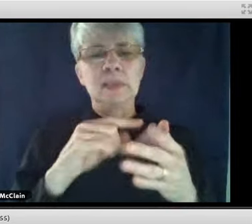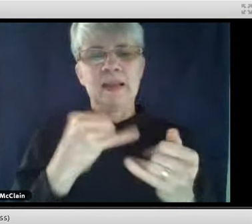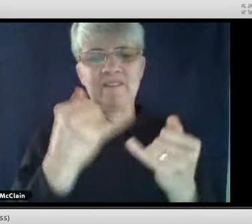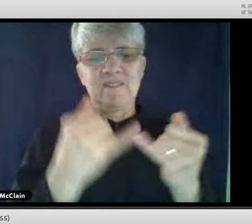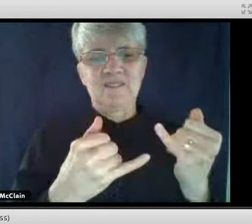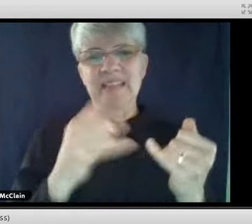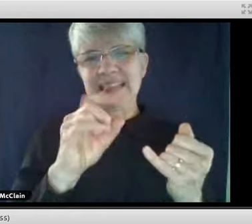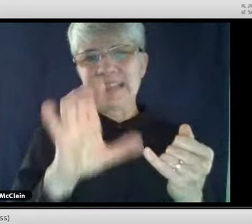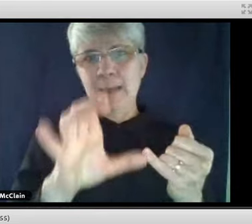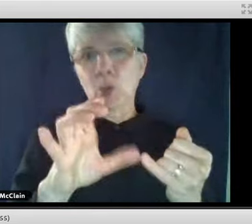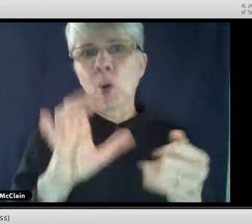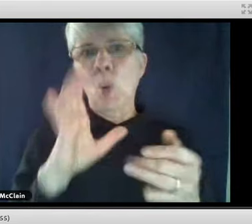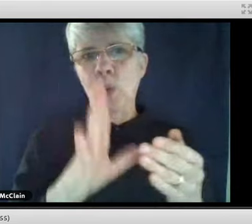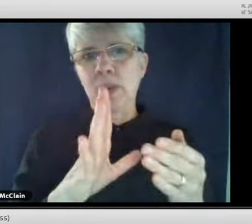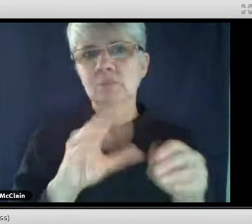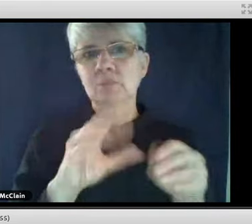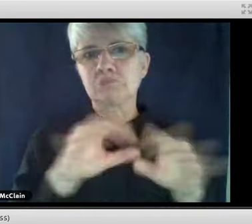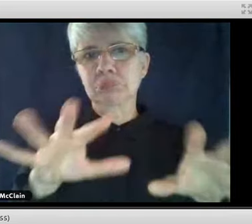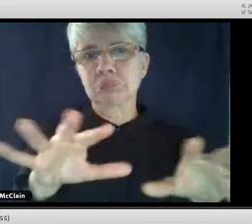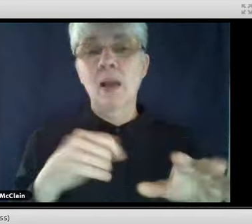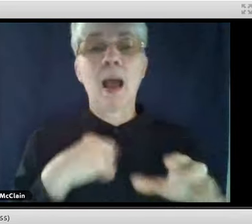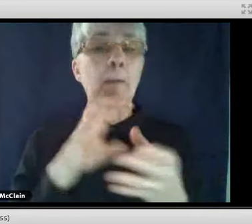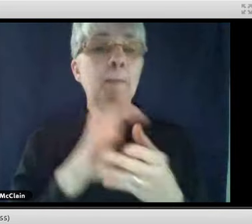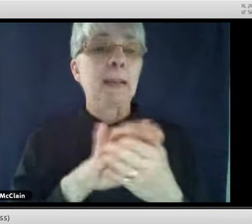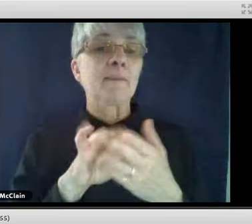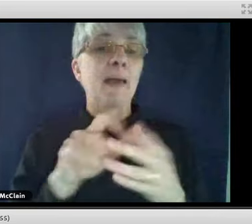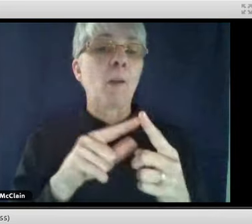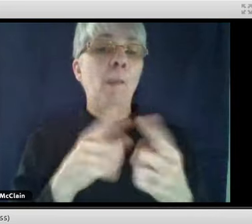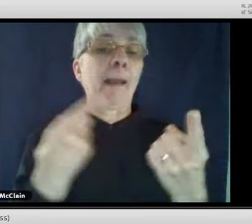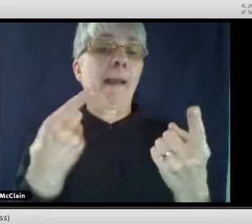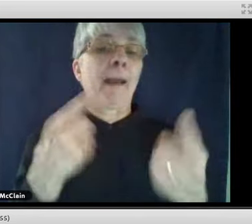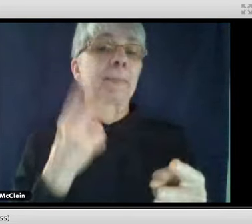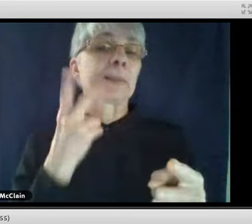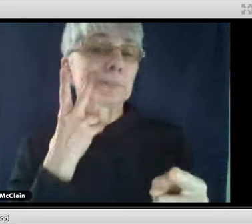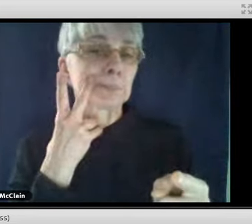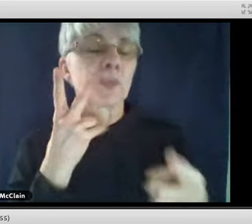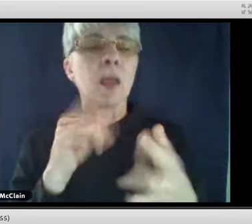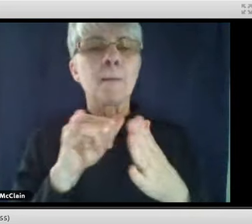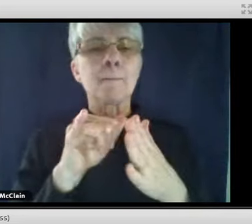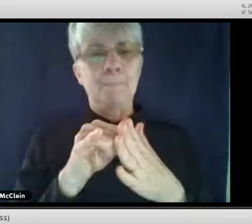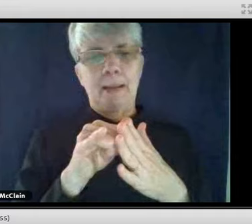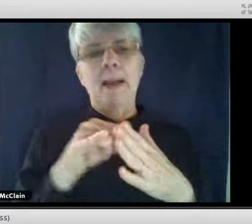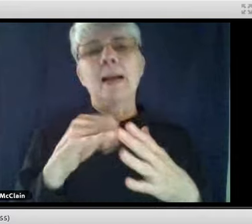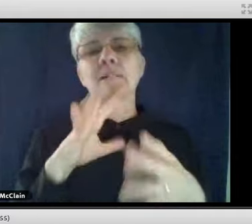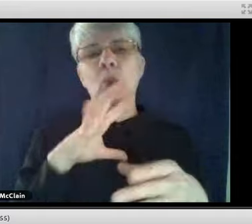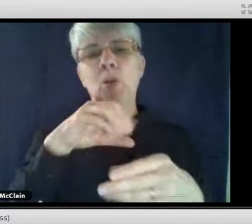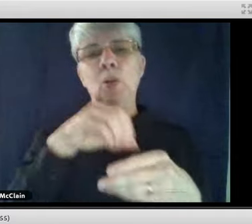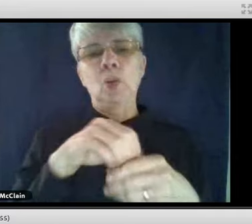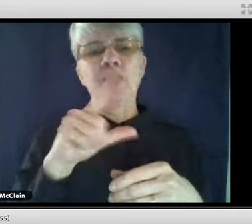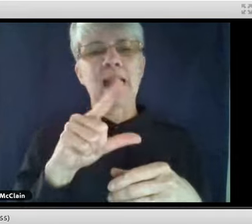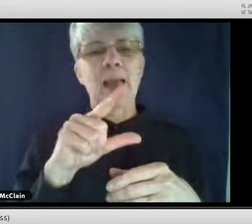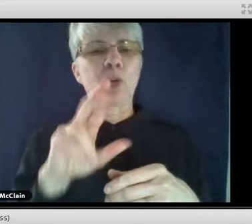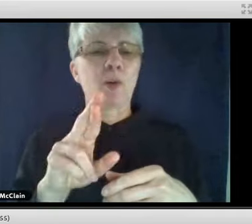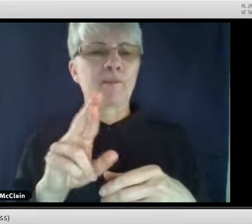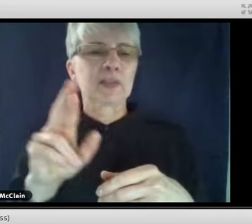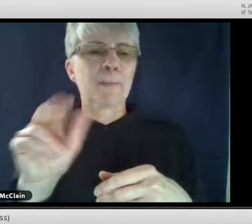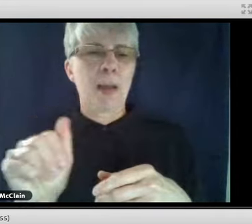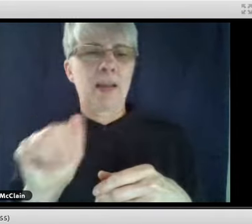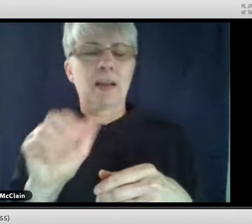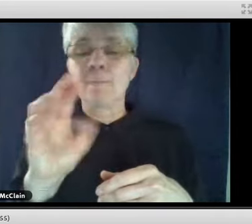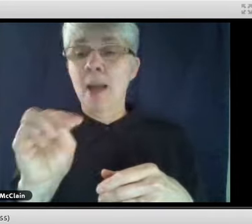December. So I'll believe it when I see it. It will incorporate the library reference model. So it is something that we